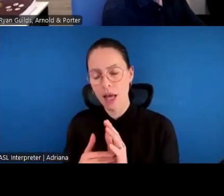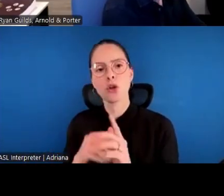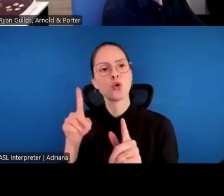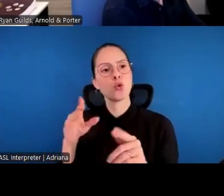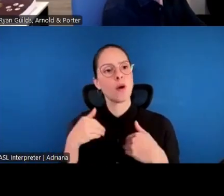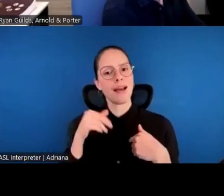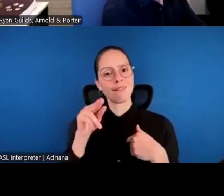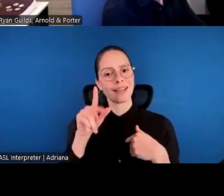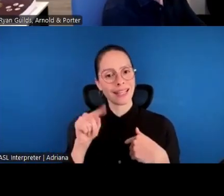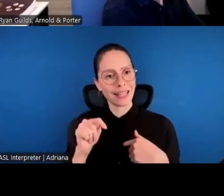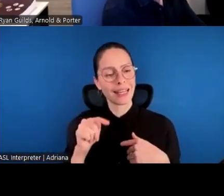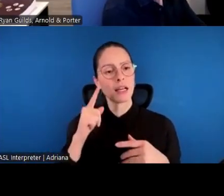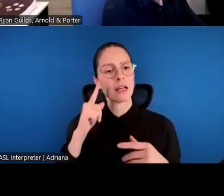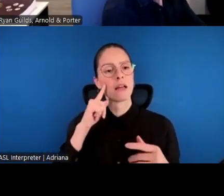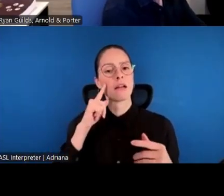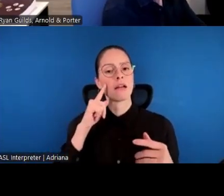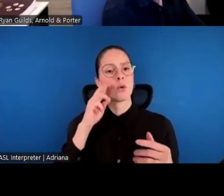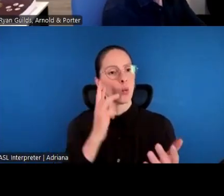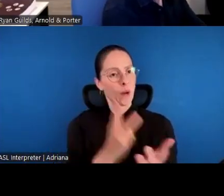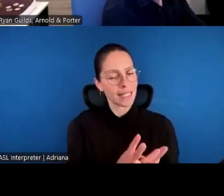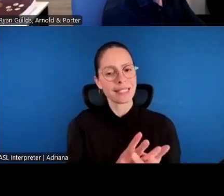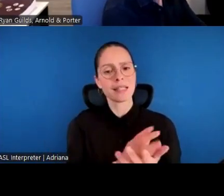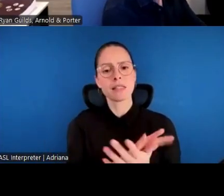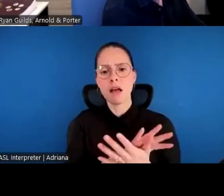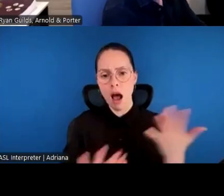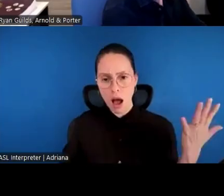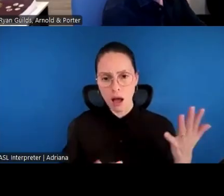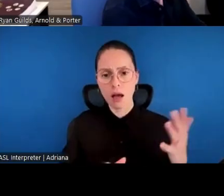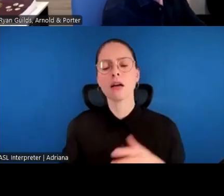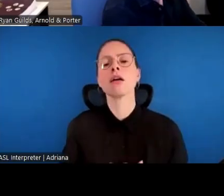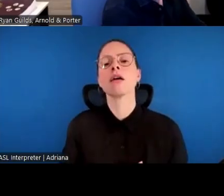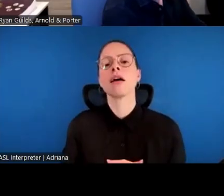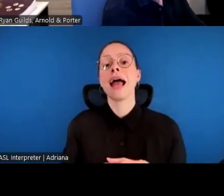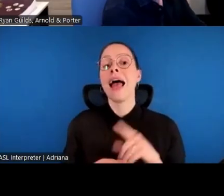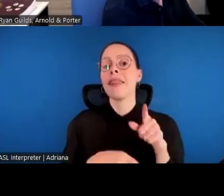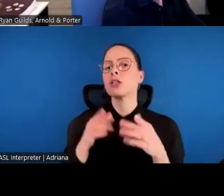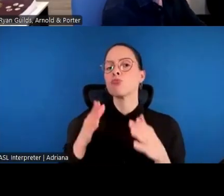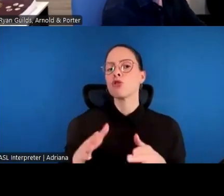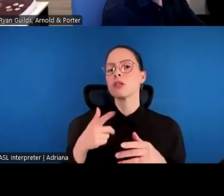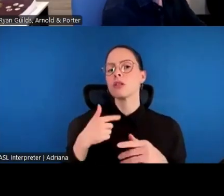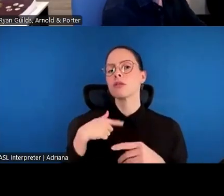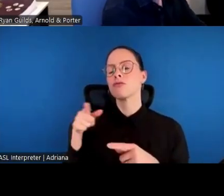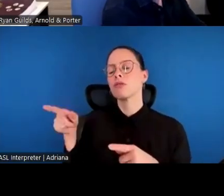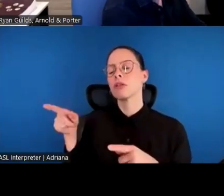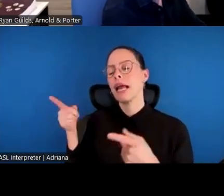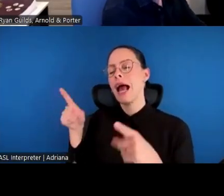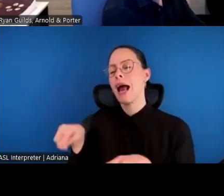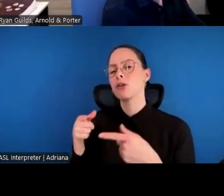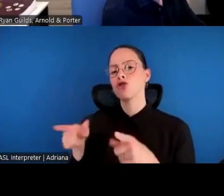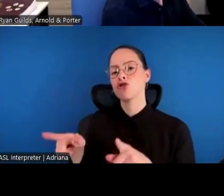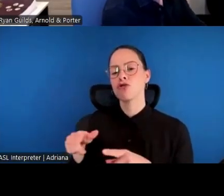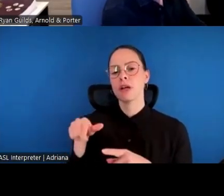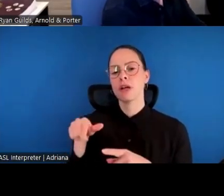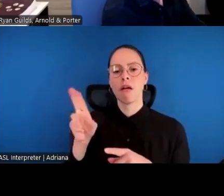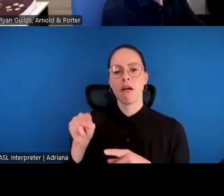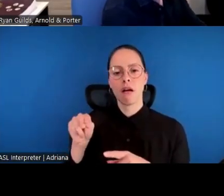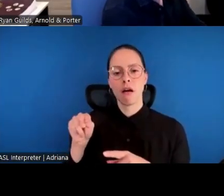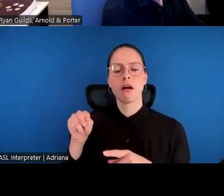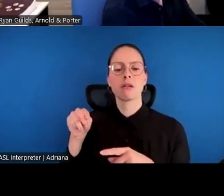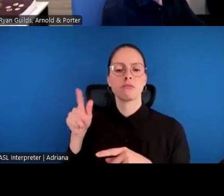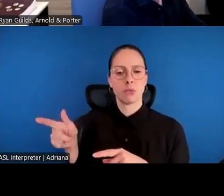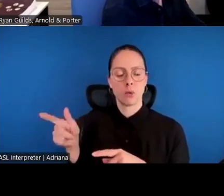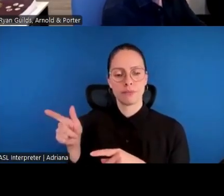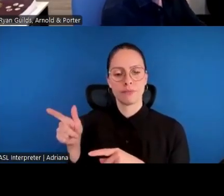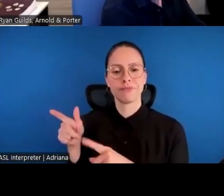said, well, and this client happened to have the person held at gunpoint. And the prosecutor said, well, if a